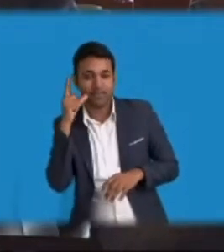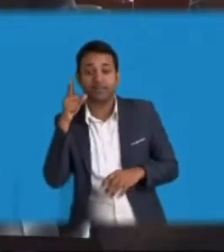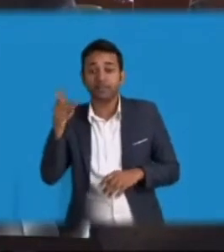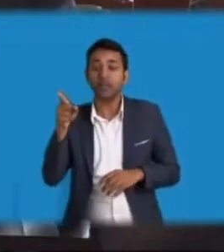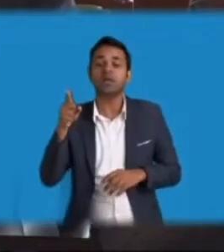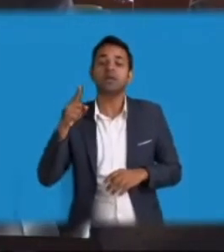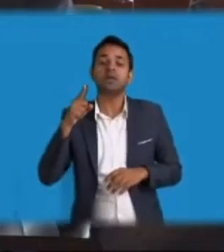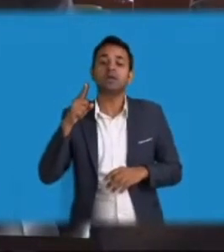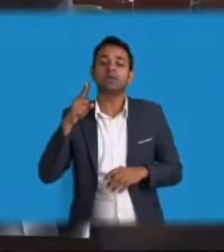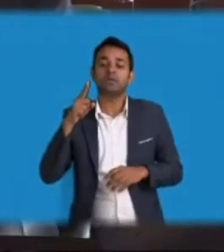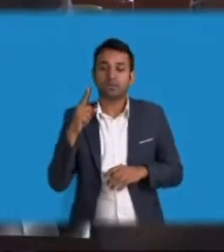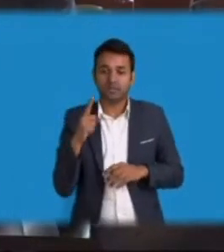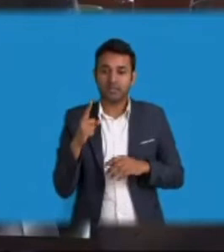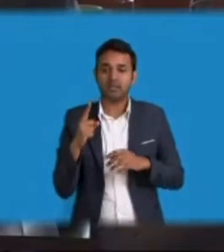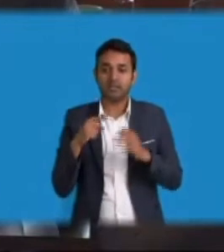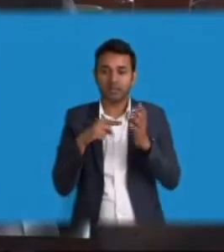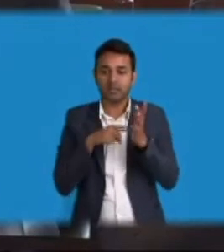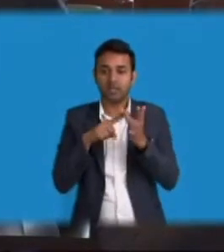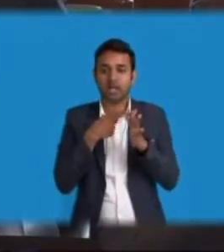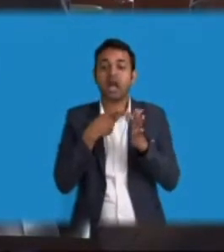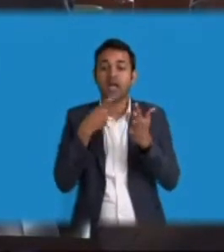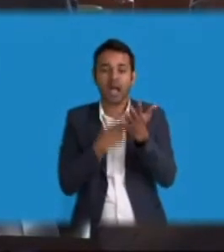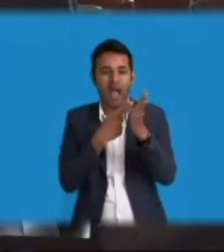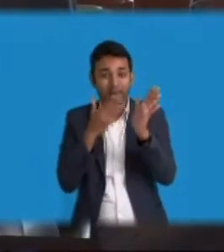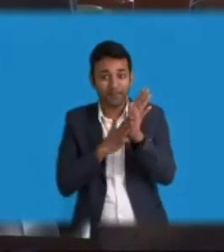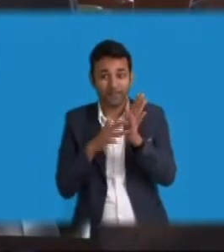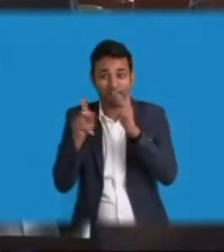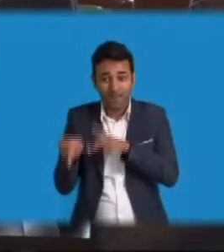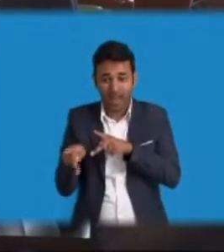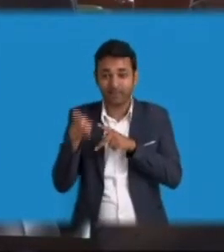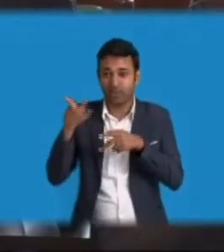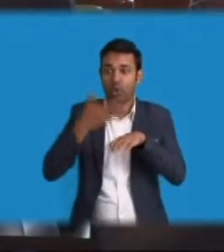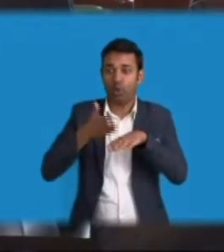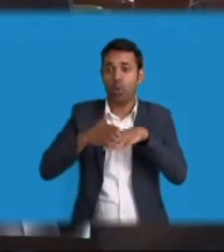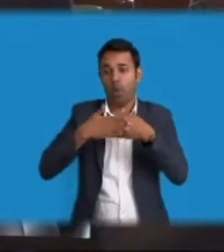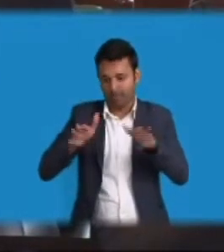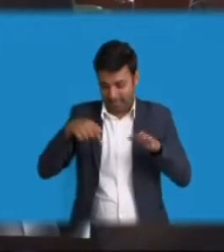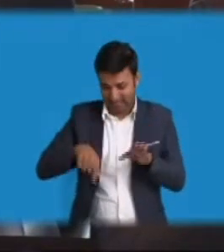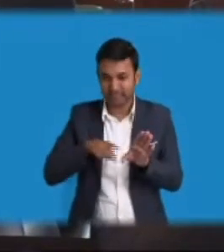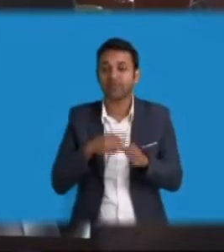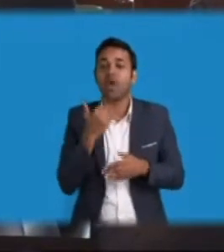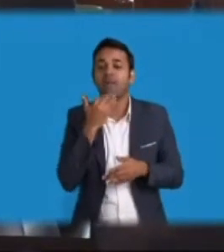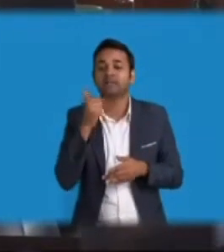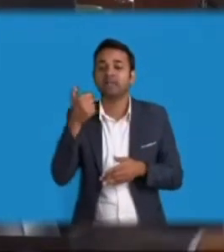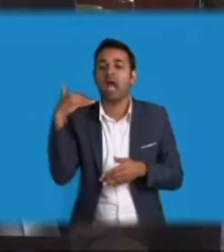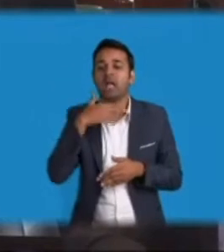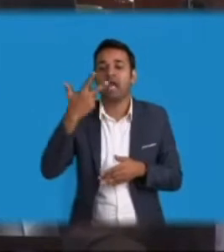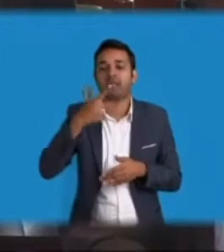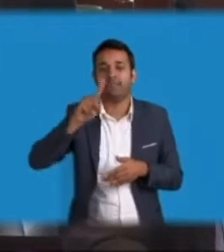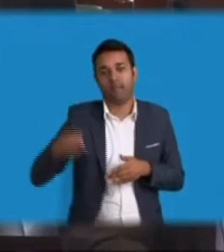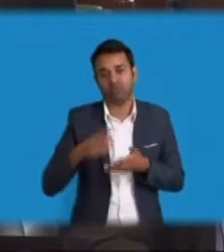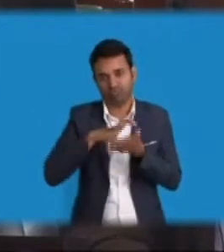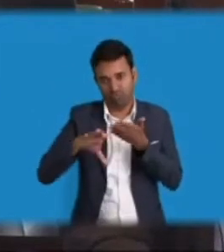completed and opened earlier this year to the public. It was built at a cost of $618,000. We can